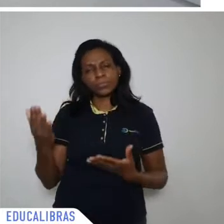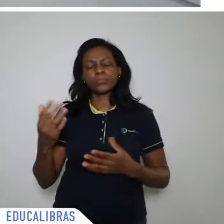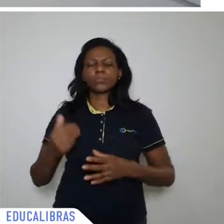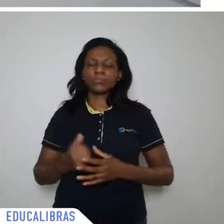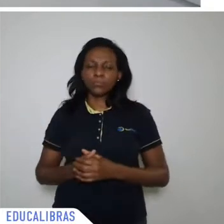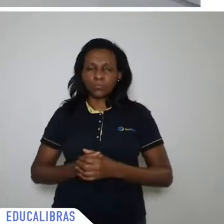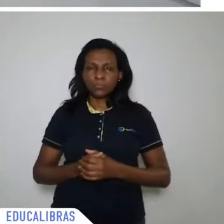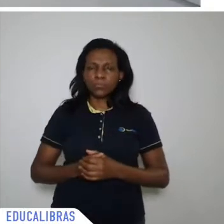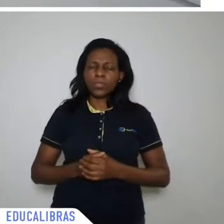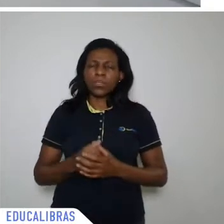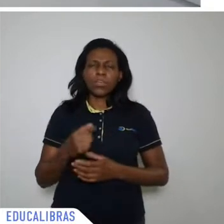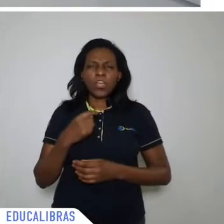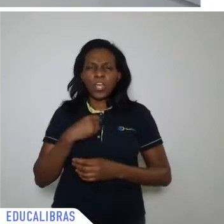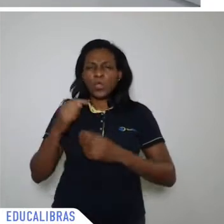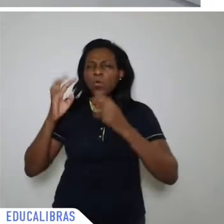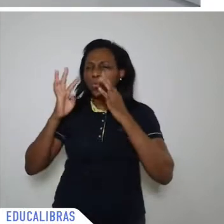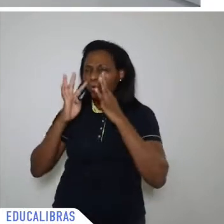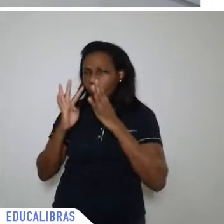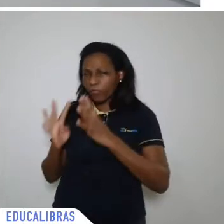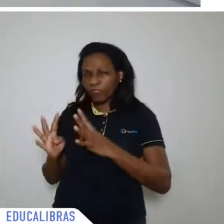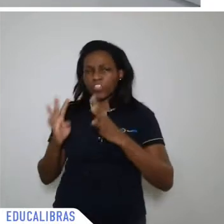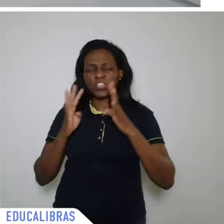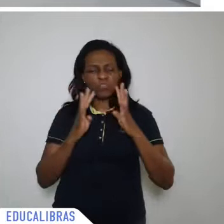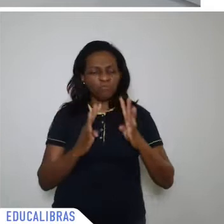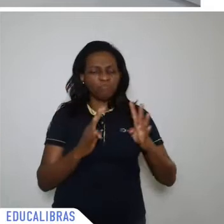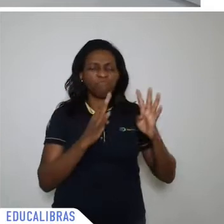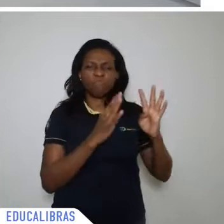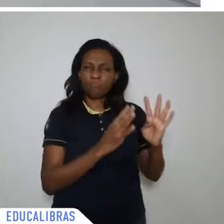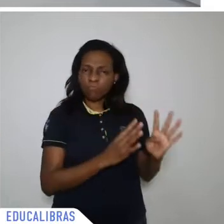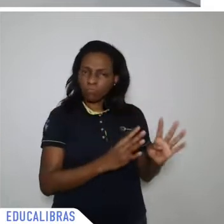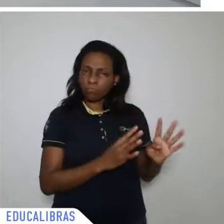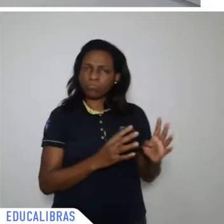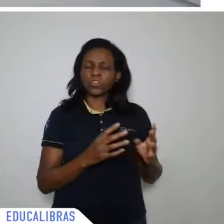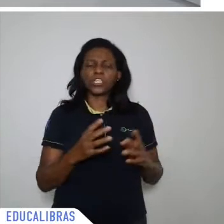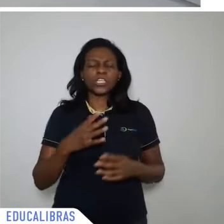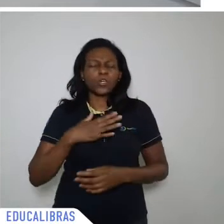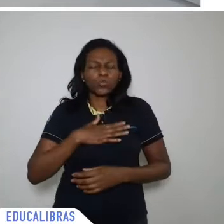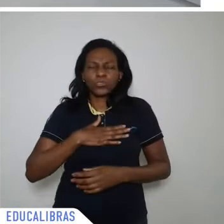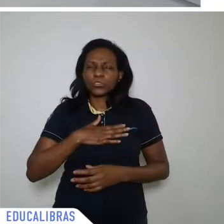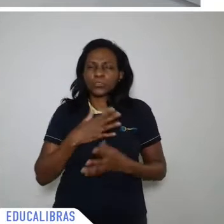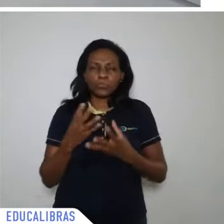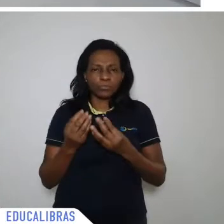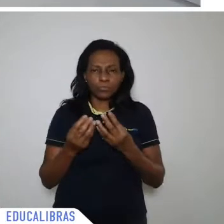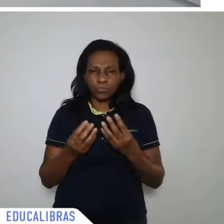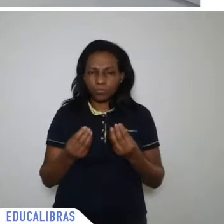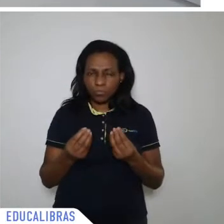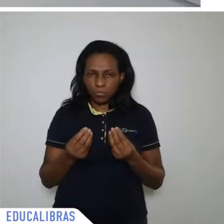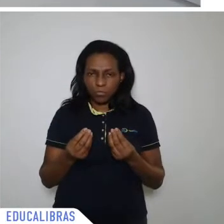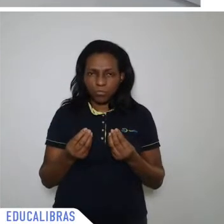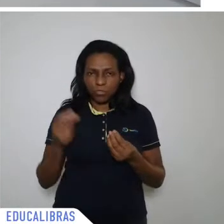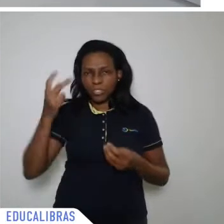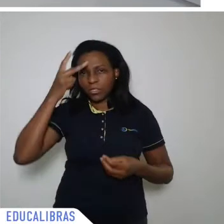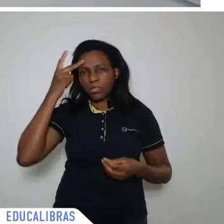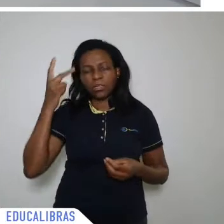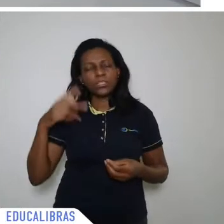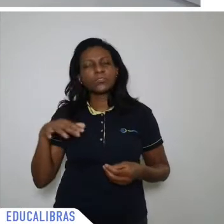much. And I thank you for being able to listen to each of you today